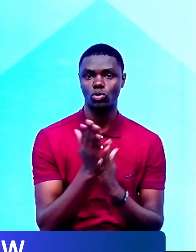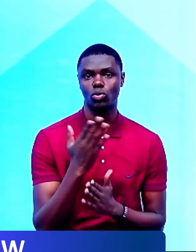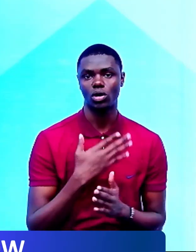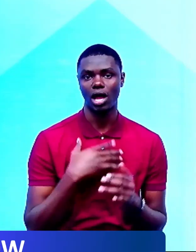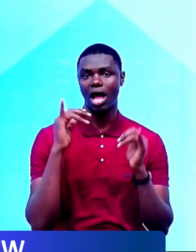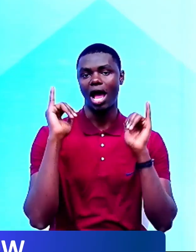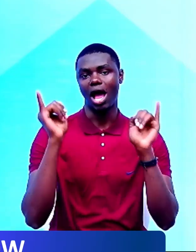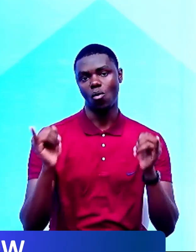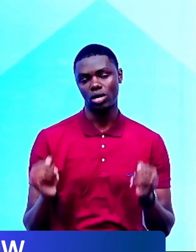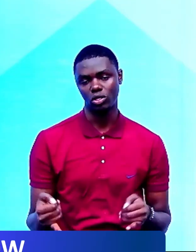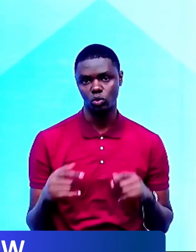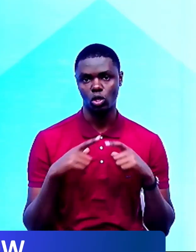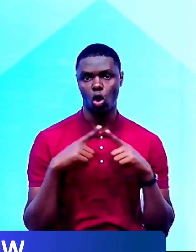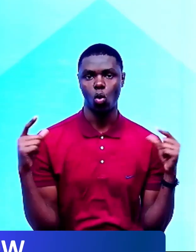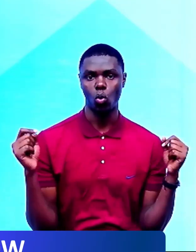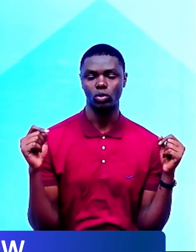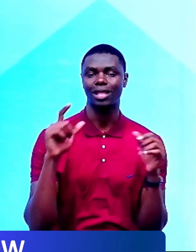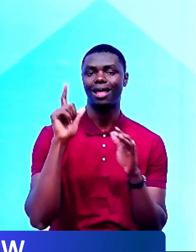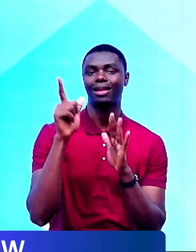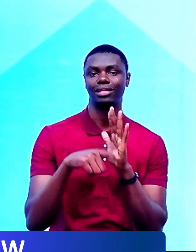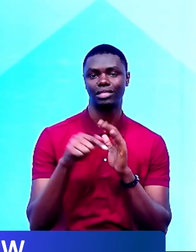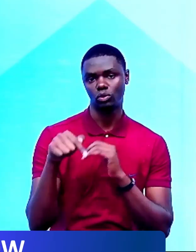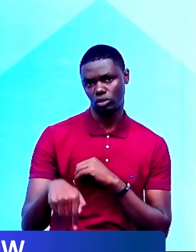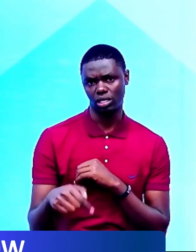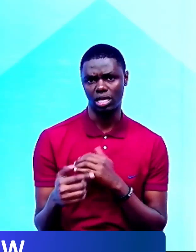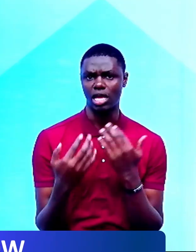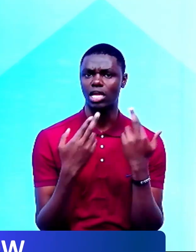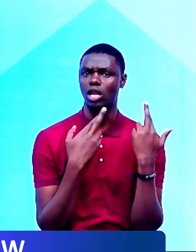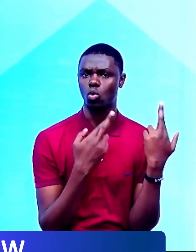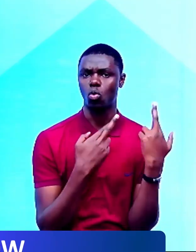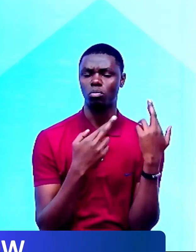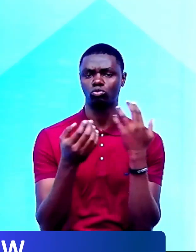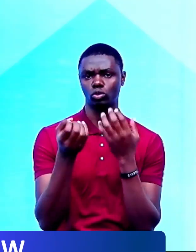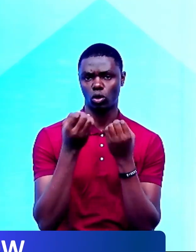anchors later on today. And I hope you'll be up to date.